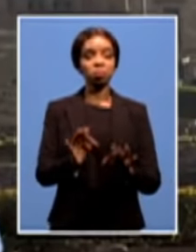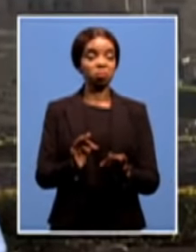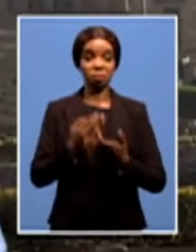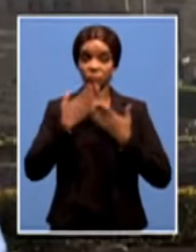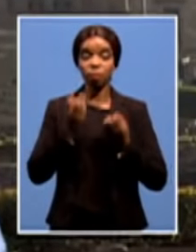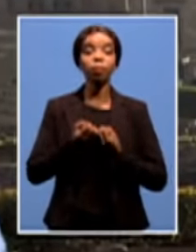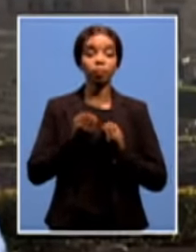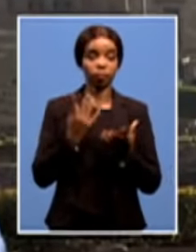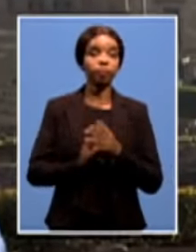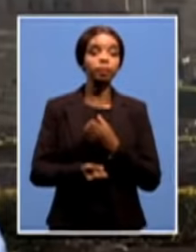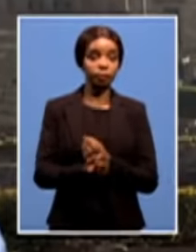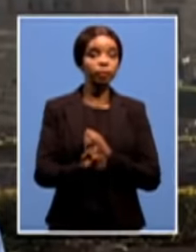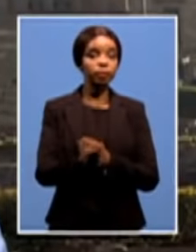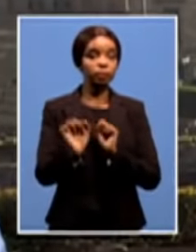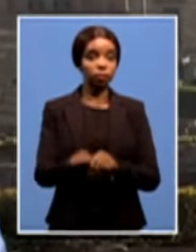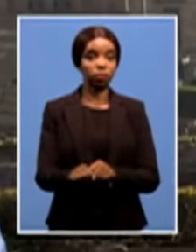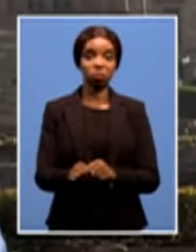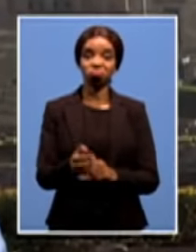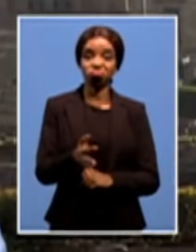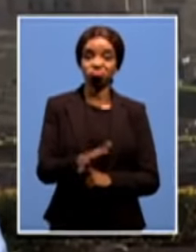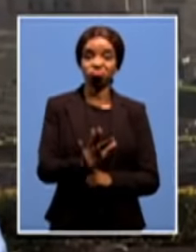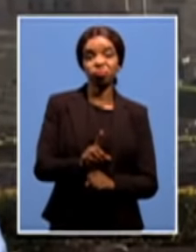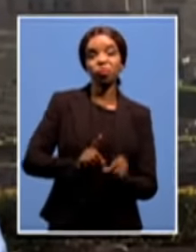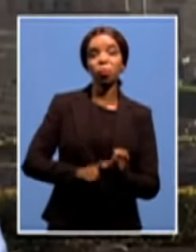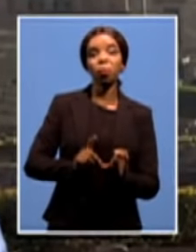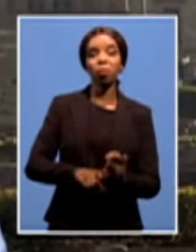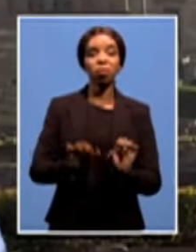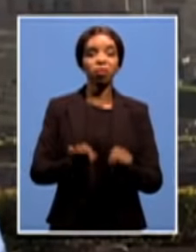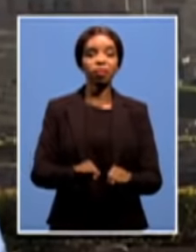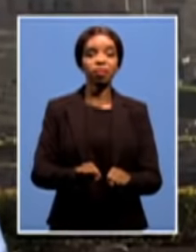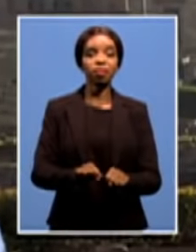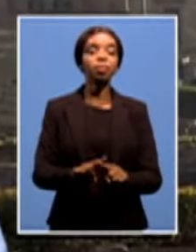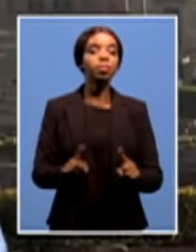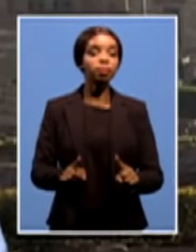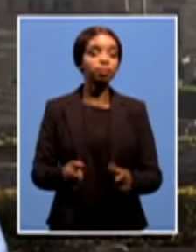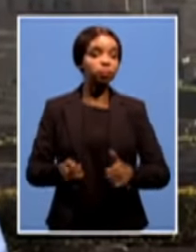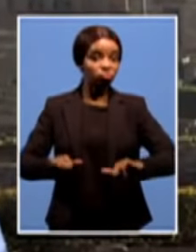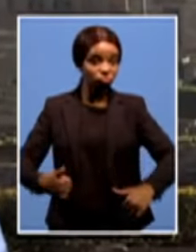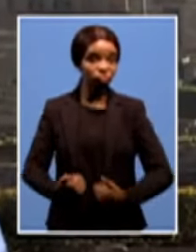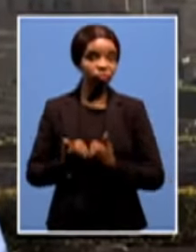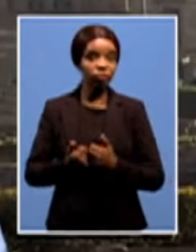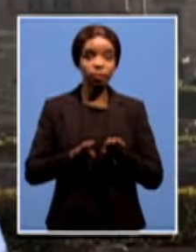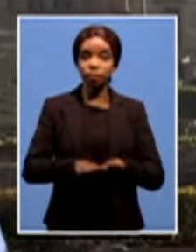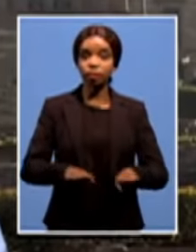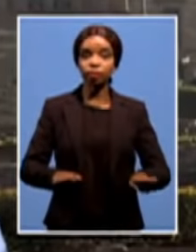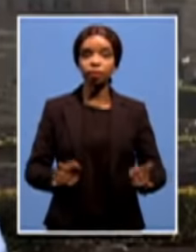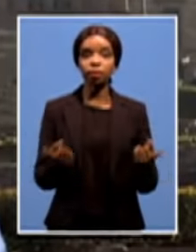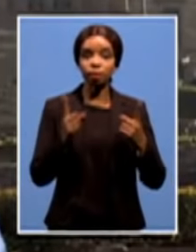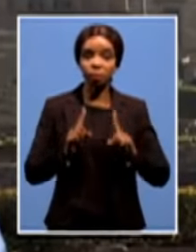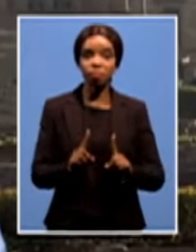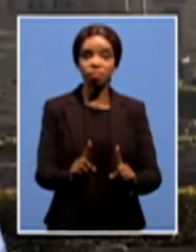it is, then it, you know, the challenge for children when they get to school and for